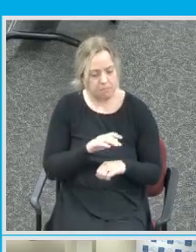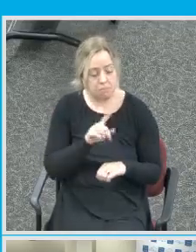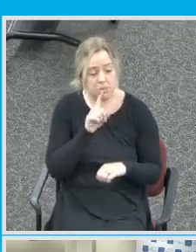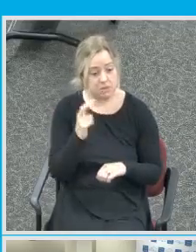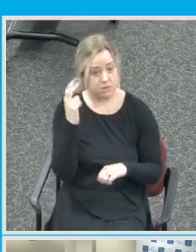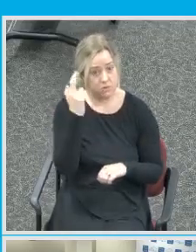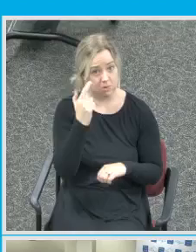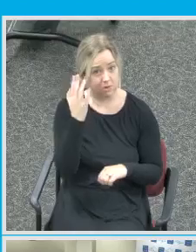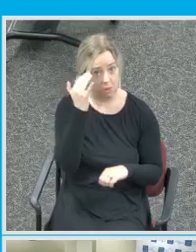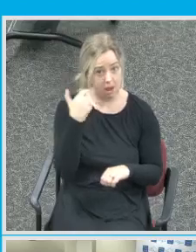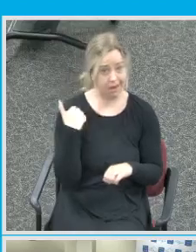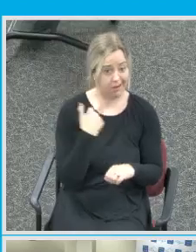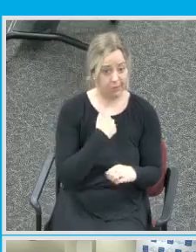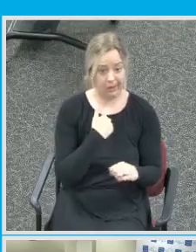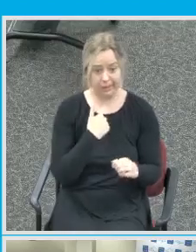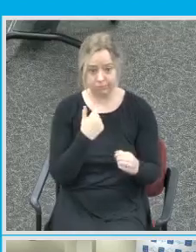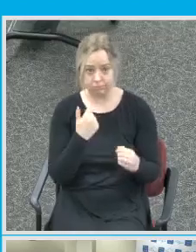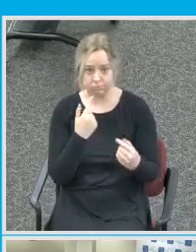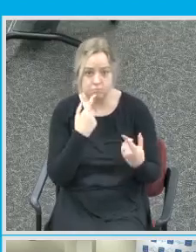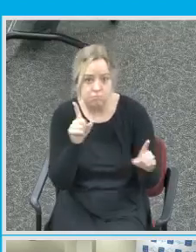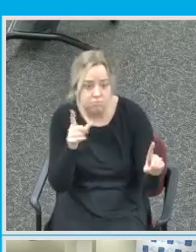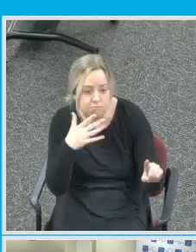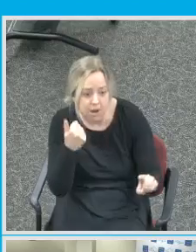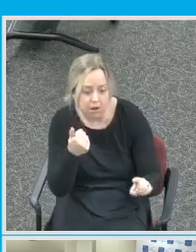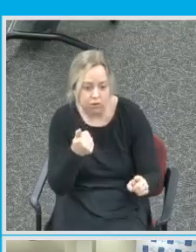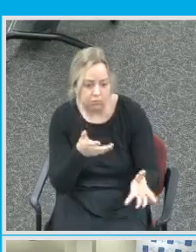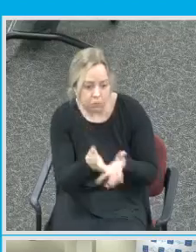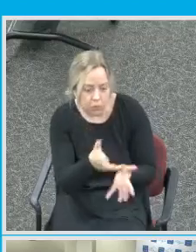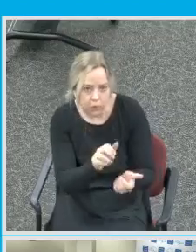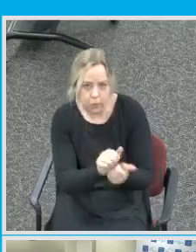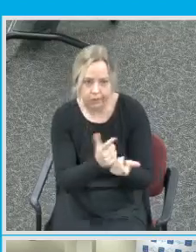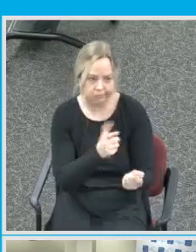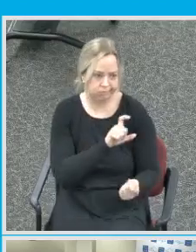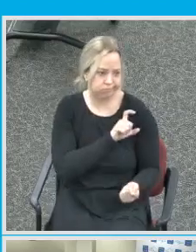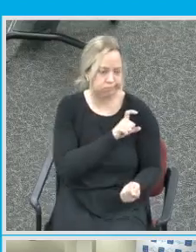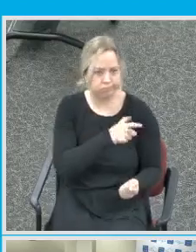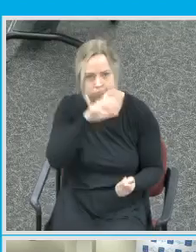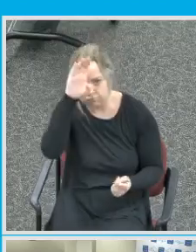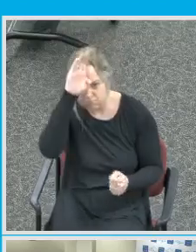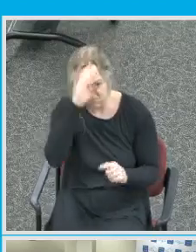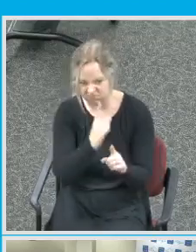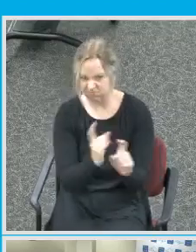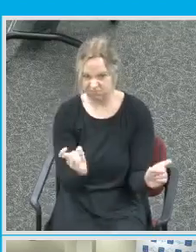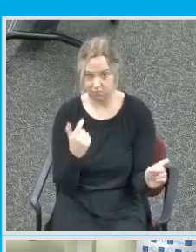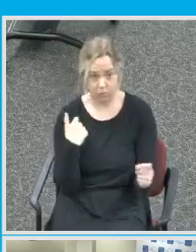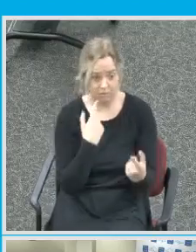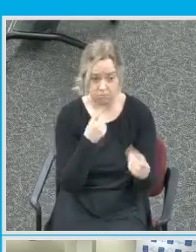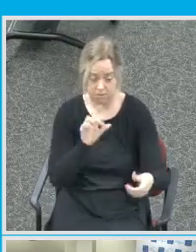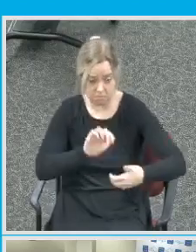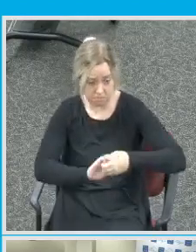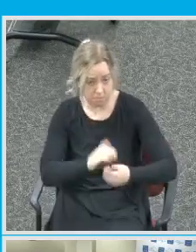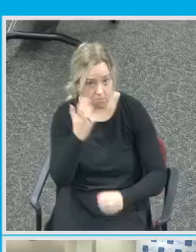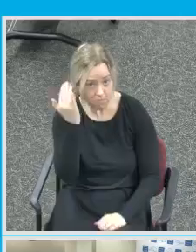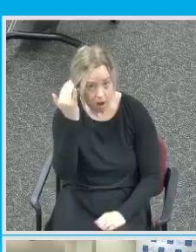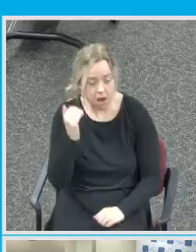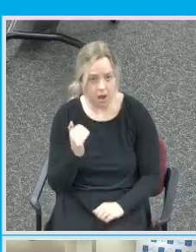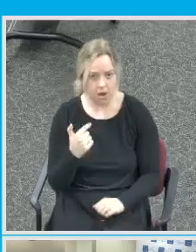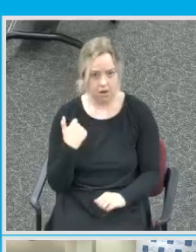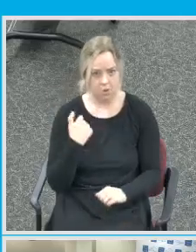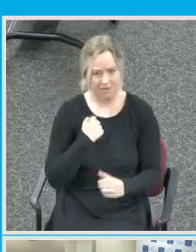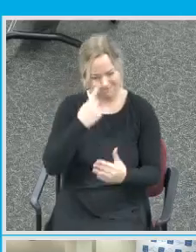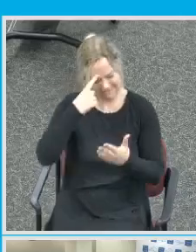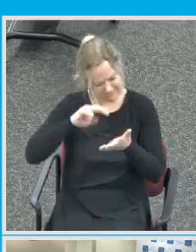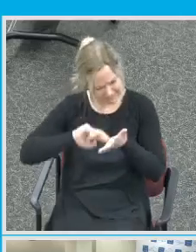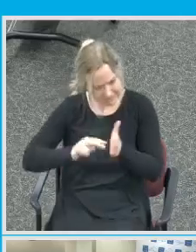more first responders, whether it's law enforcement, fire department, and others, is because we have made an intentional